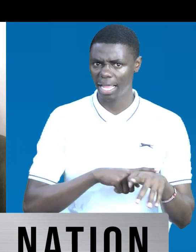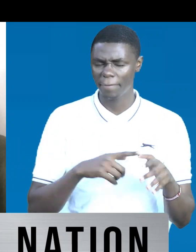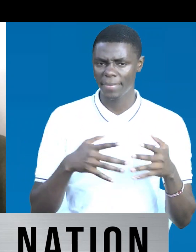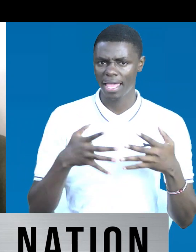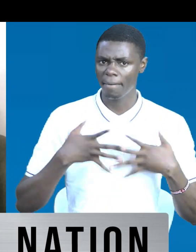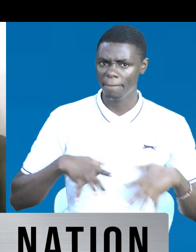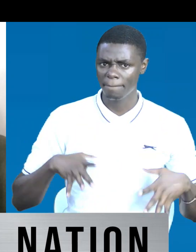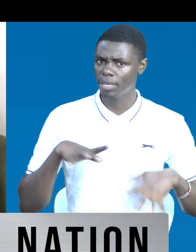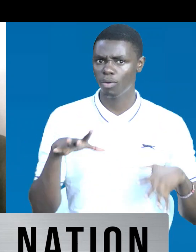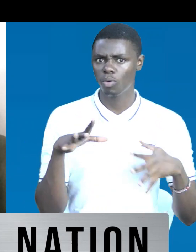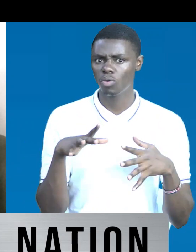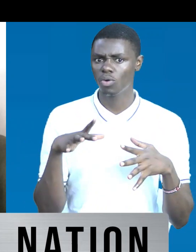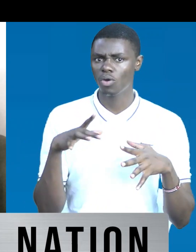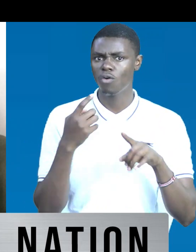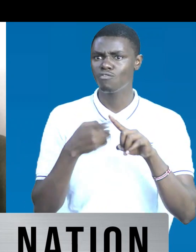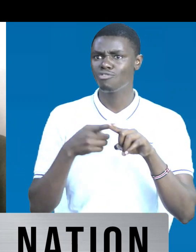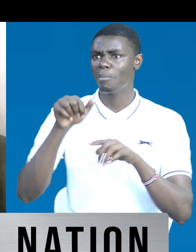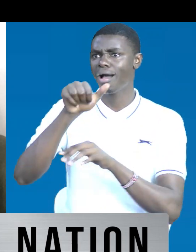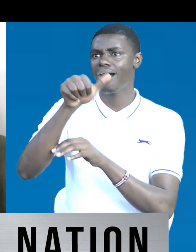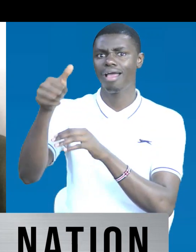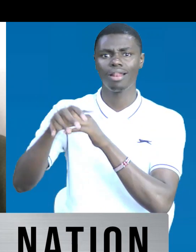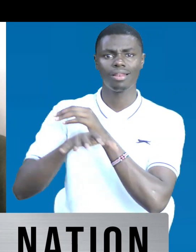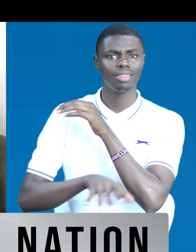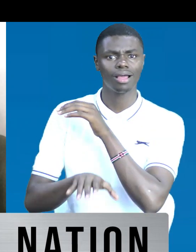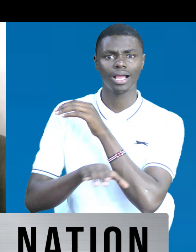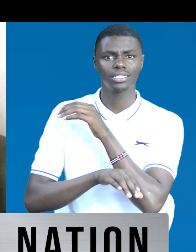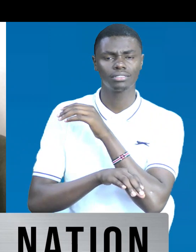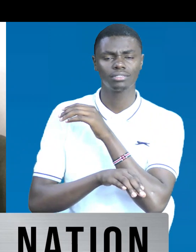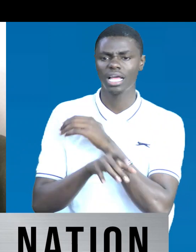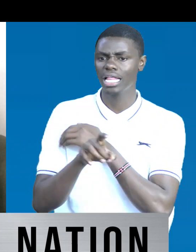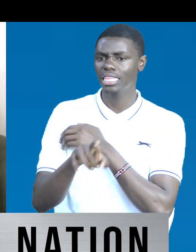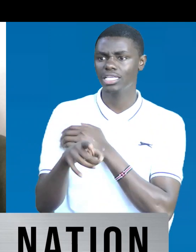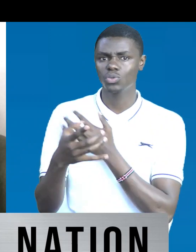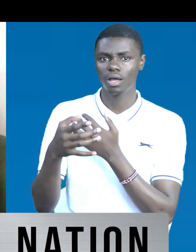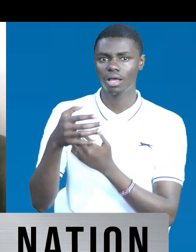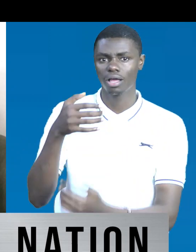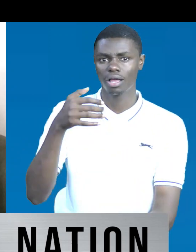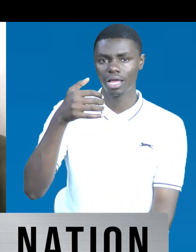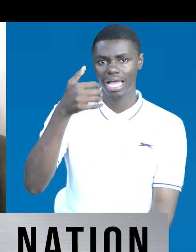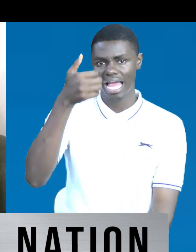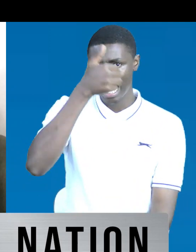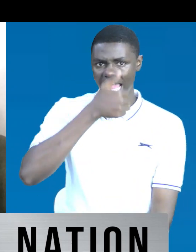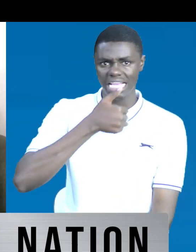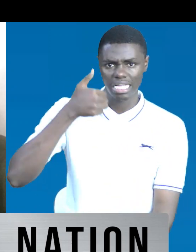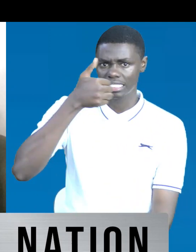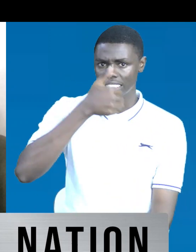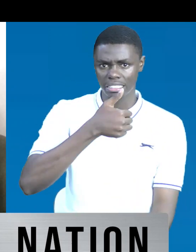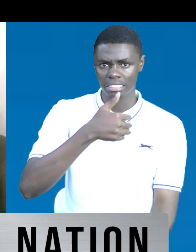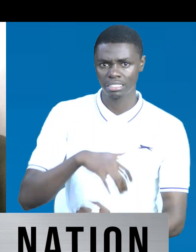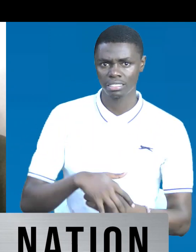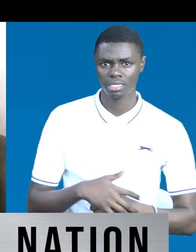really were from another country. These were Haitians, right?